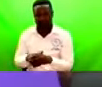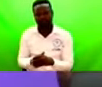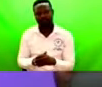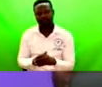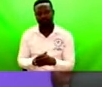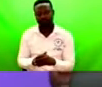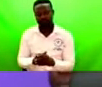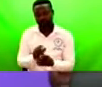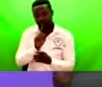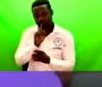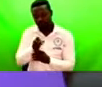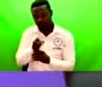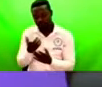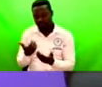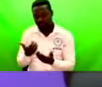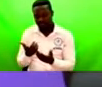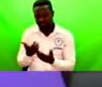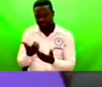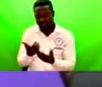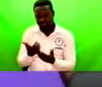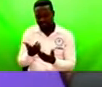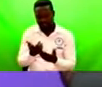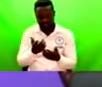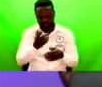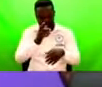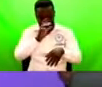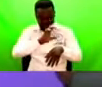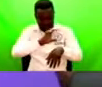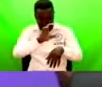The real philosophy behind the Church Unleashed,